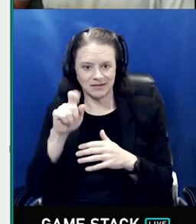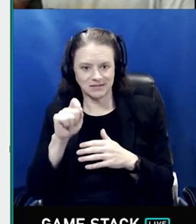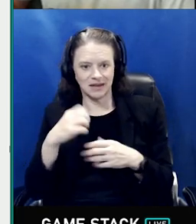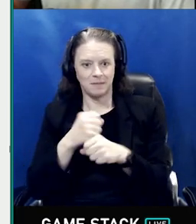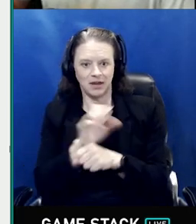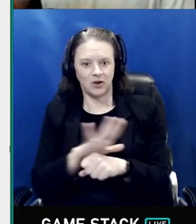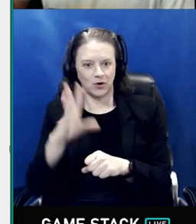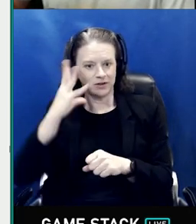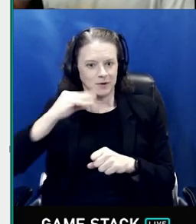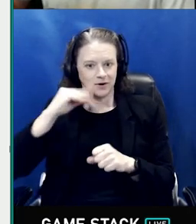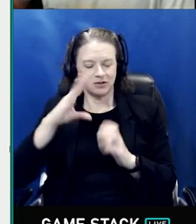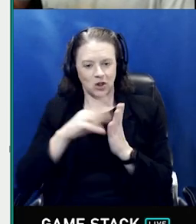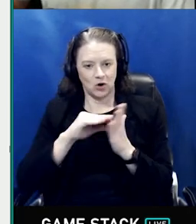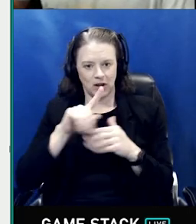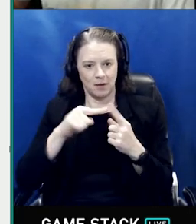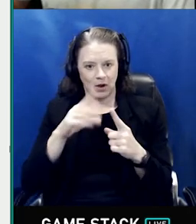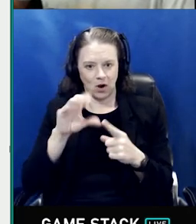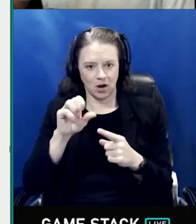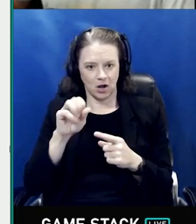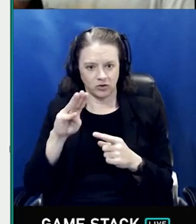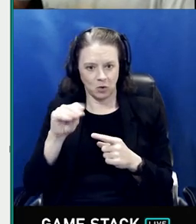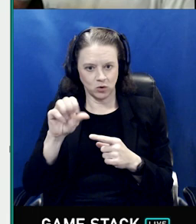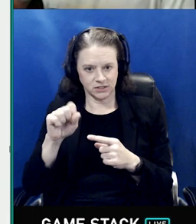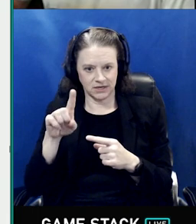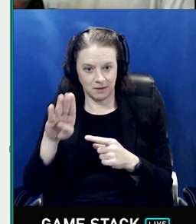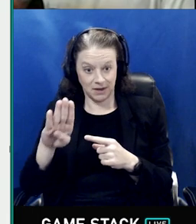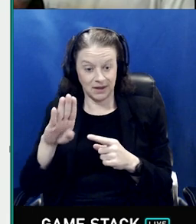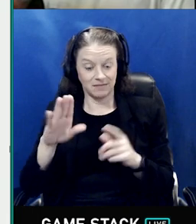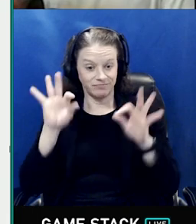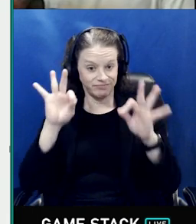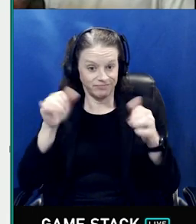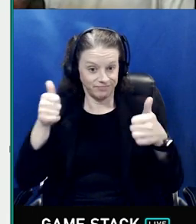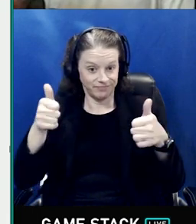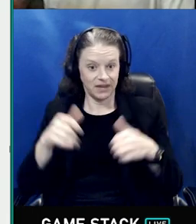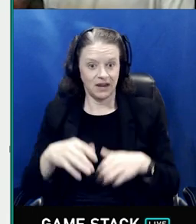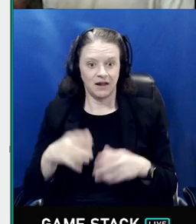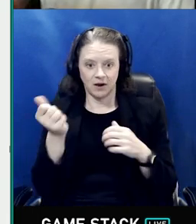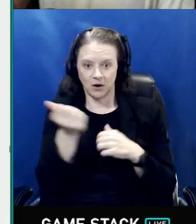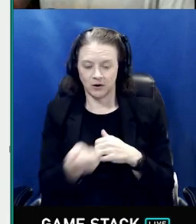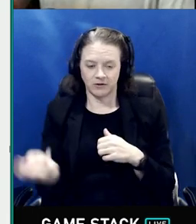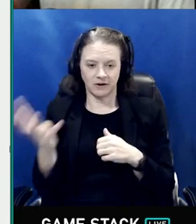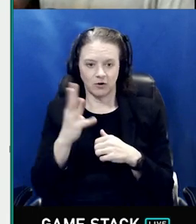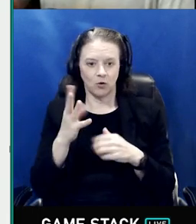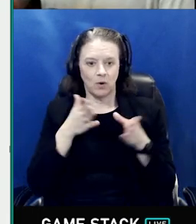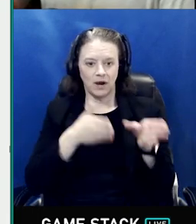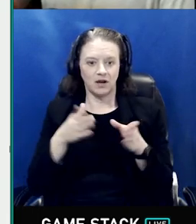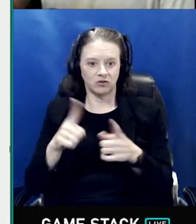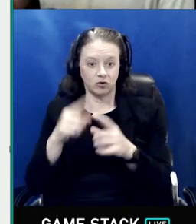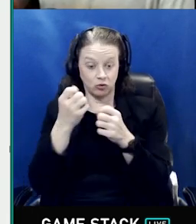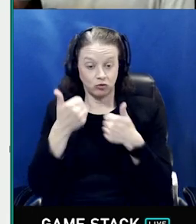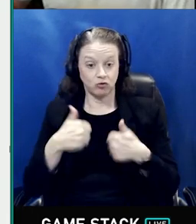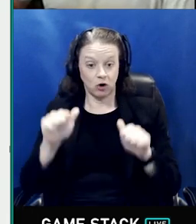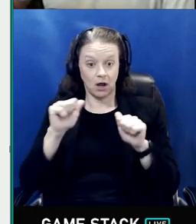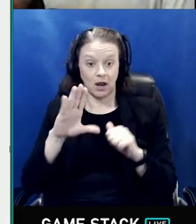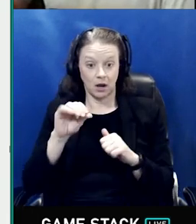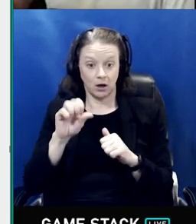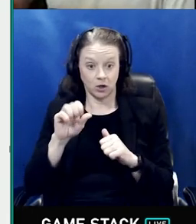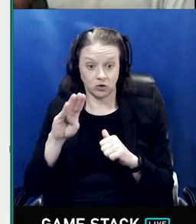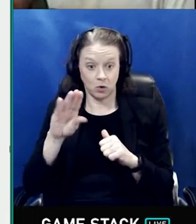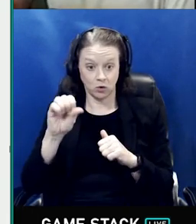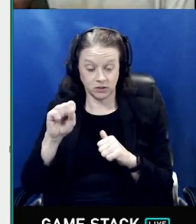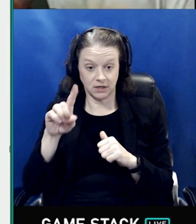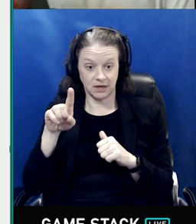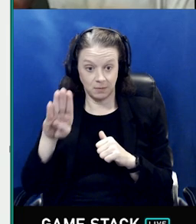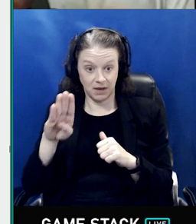one. First, there's multiple ways to try Cosmos DB for free. We recently blogged about this, so before you try